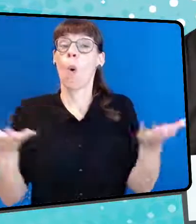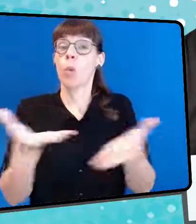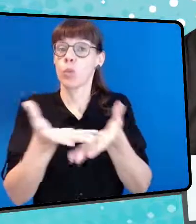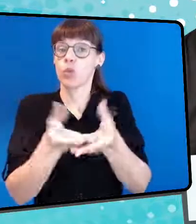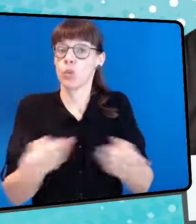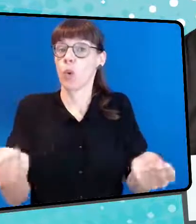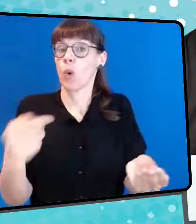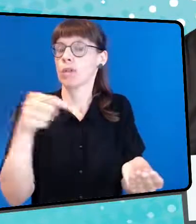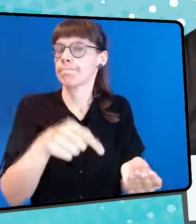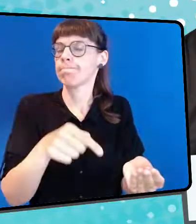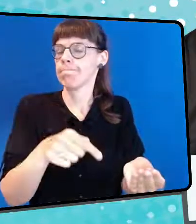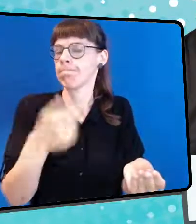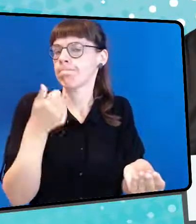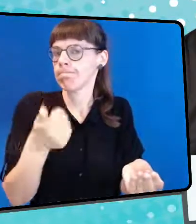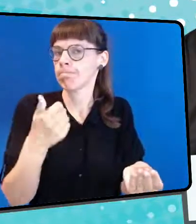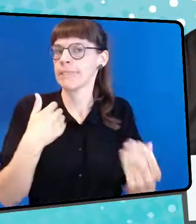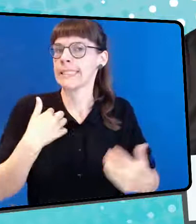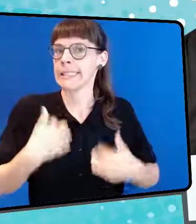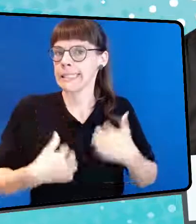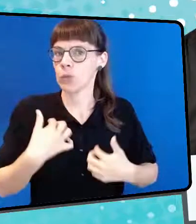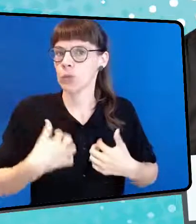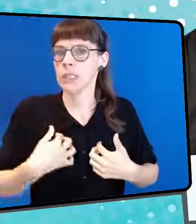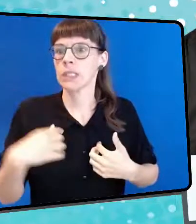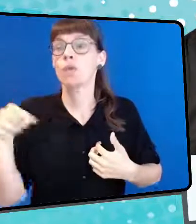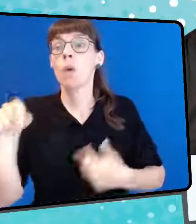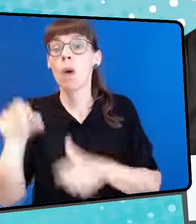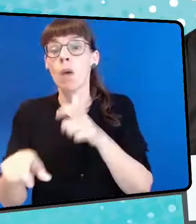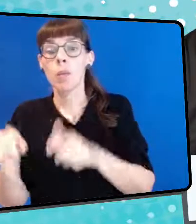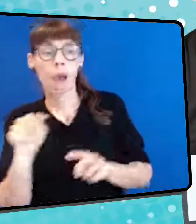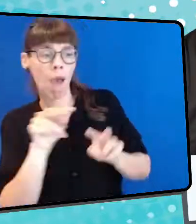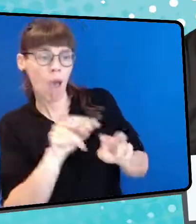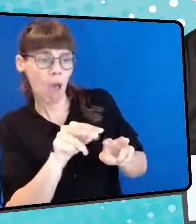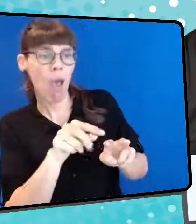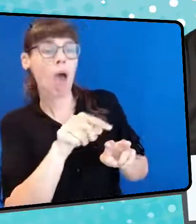it allows people to pick up some of these research prototypes and kind of run with them.